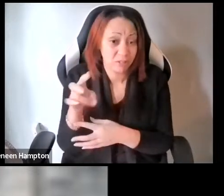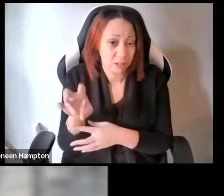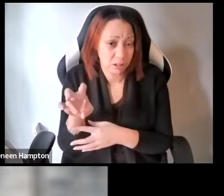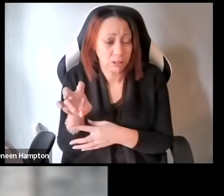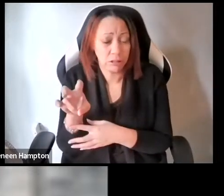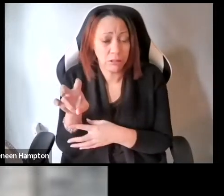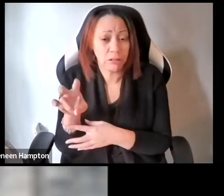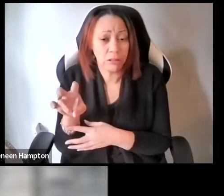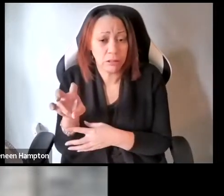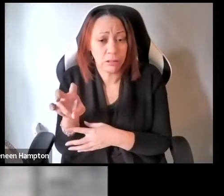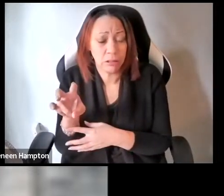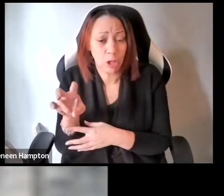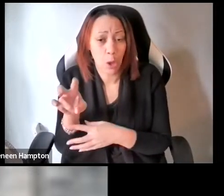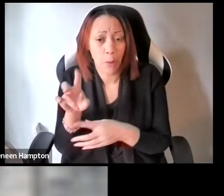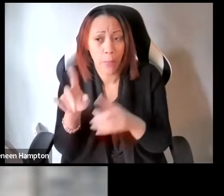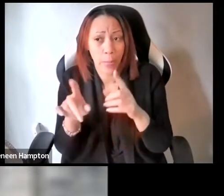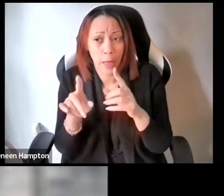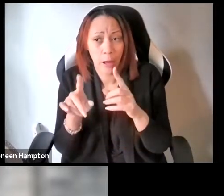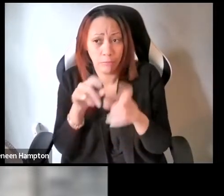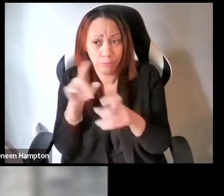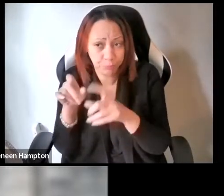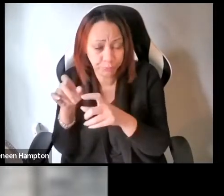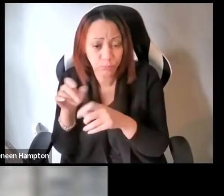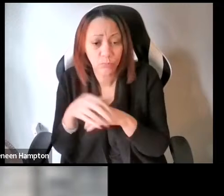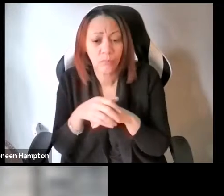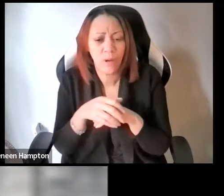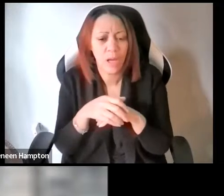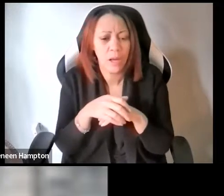consider rentals a negative housing condition?